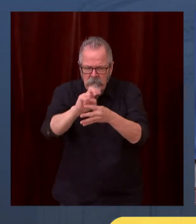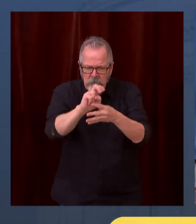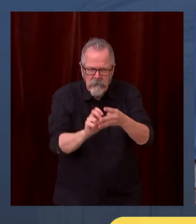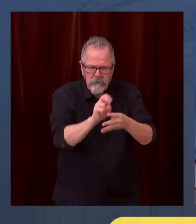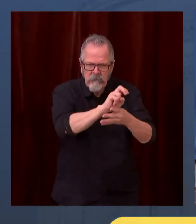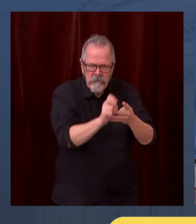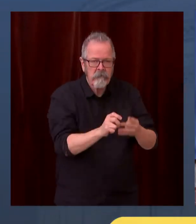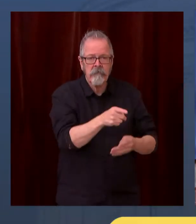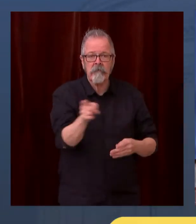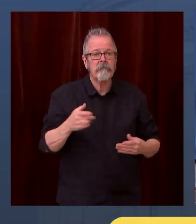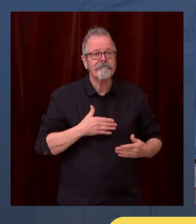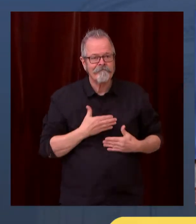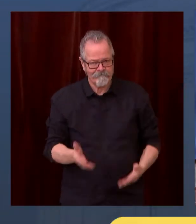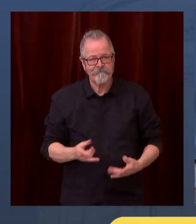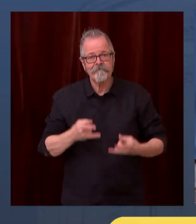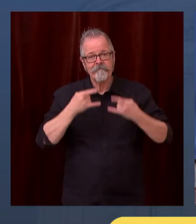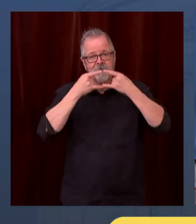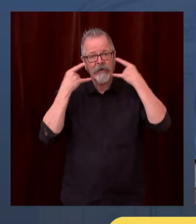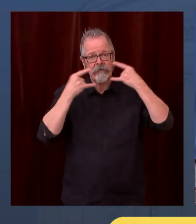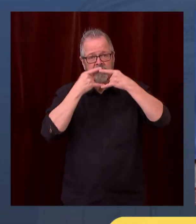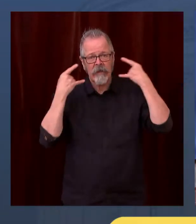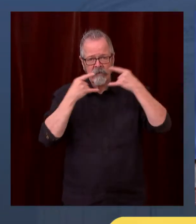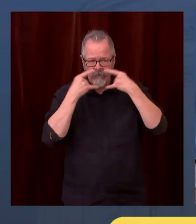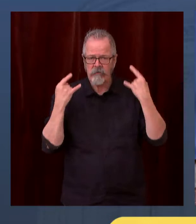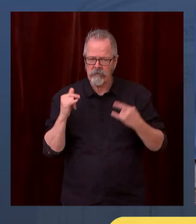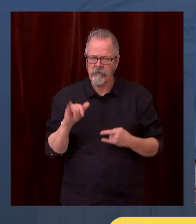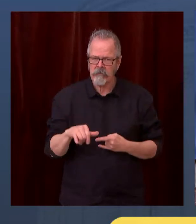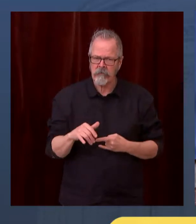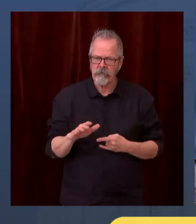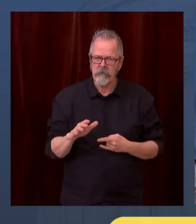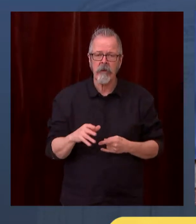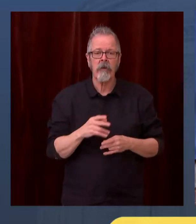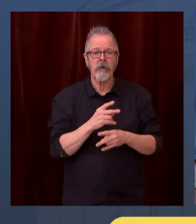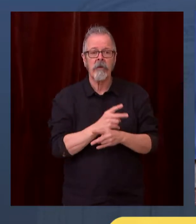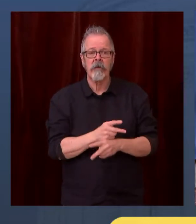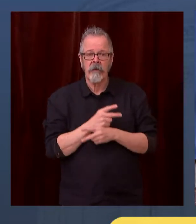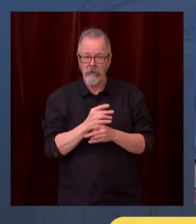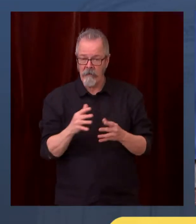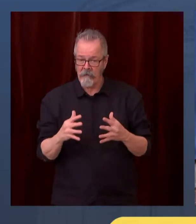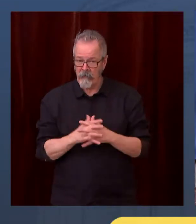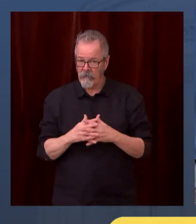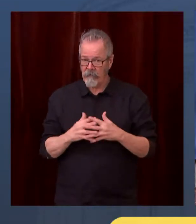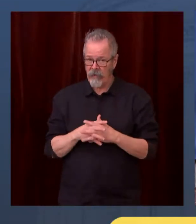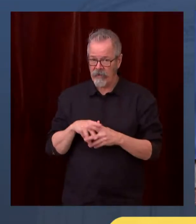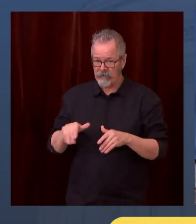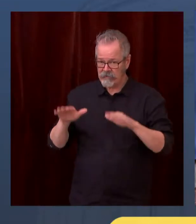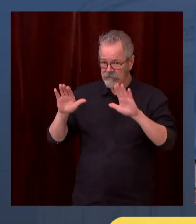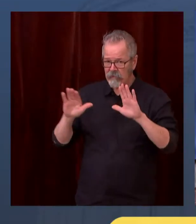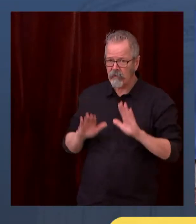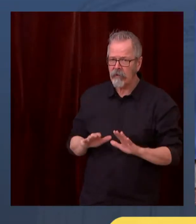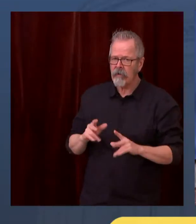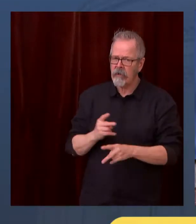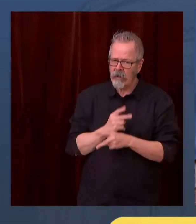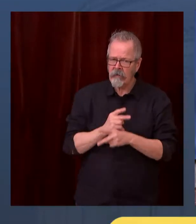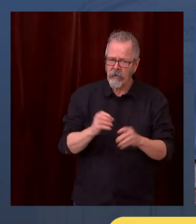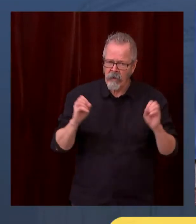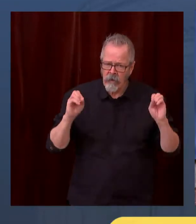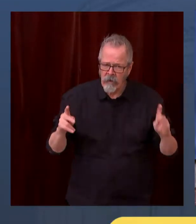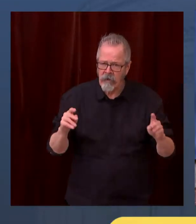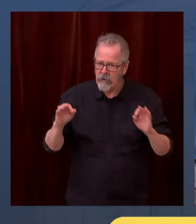as maybe they're careful on Super Bowl Sunday, and those metrics improve, those regions will be able, as soon as